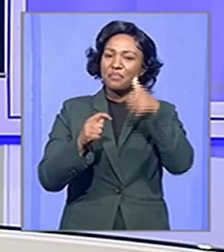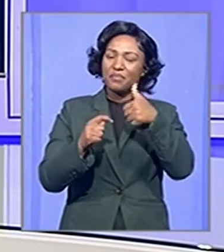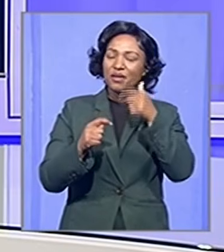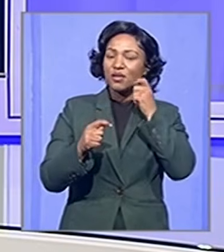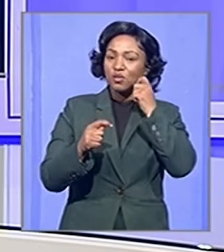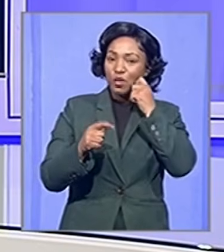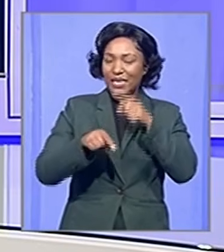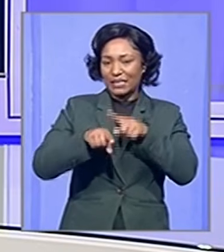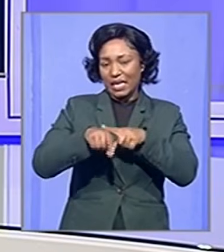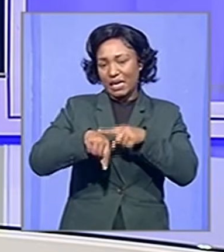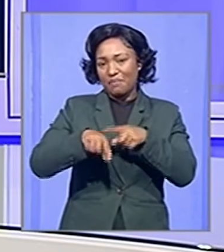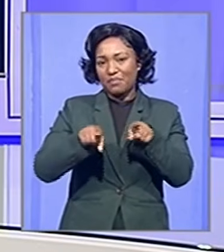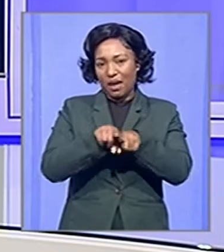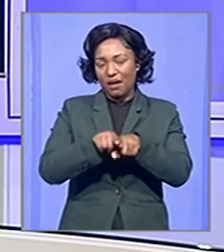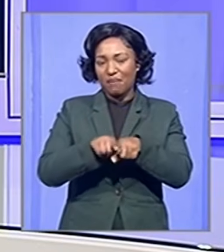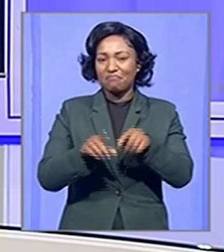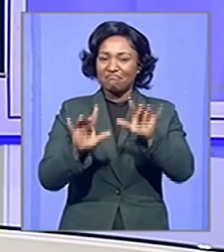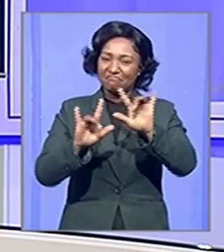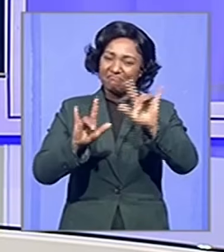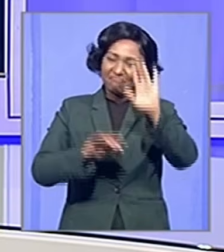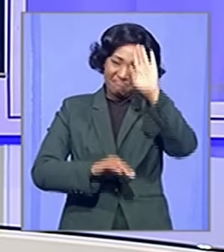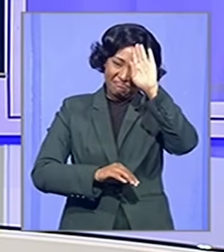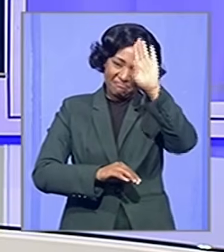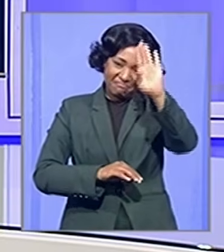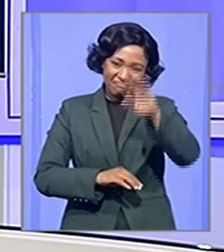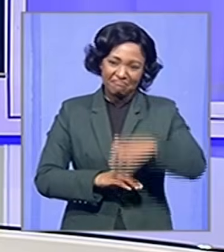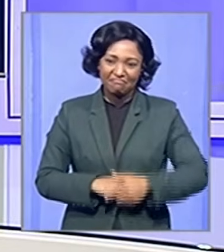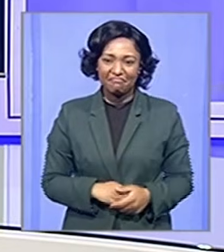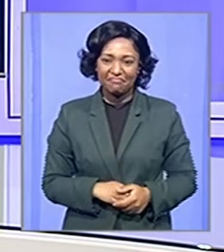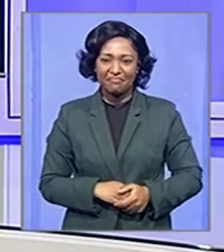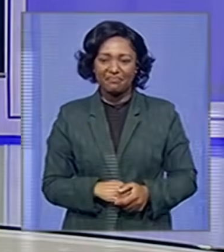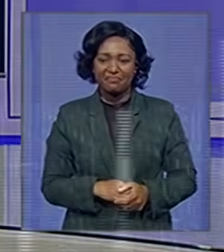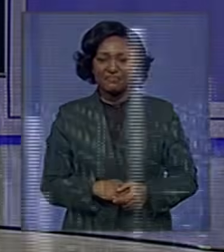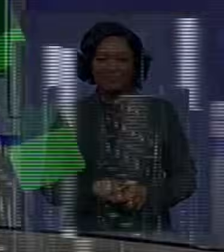hosane ka yona nako ena ke yona taba.